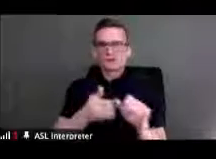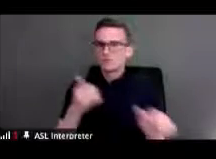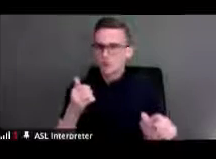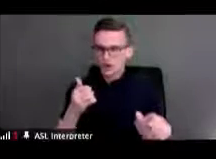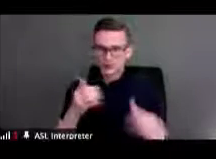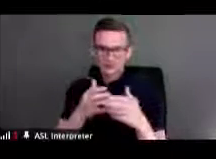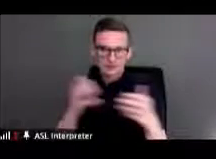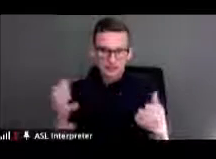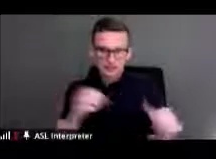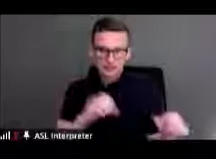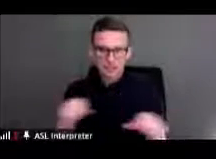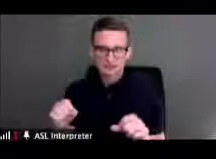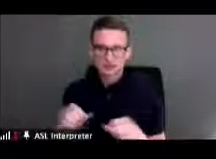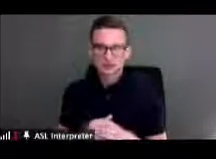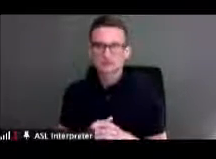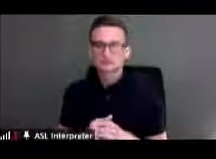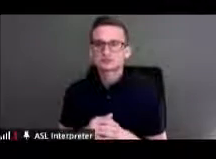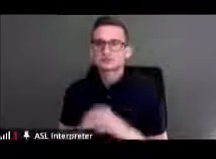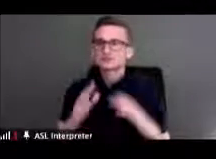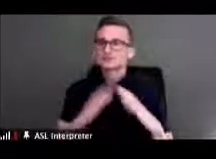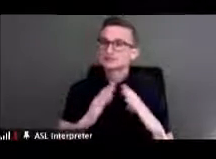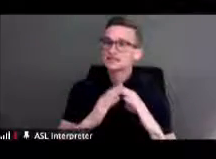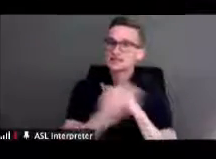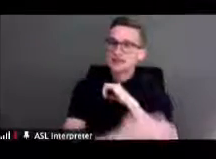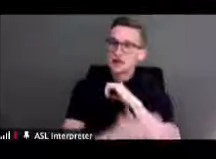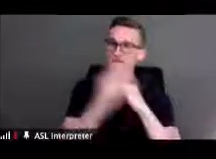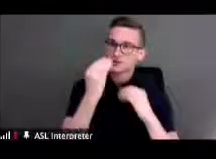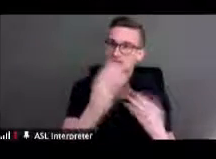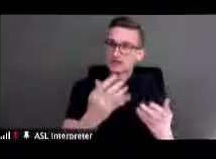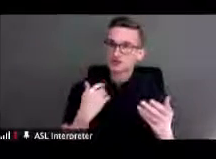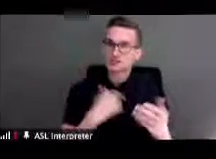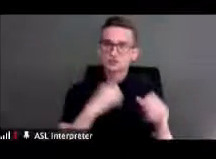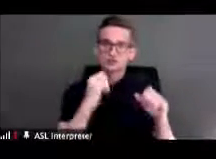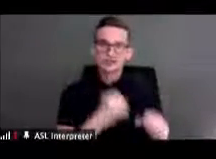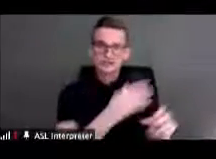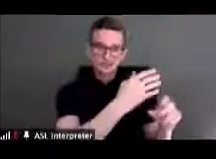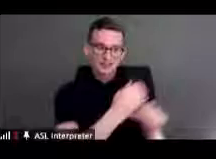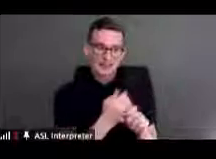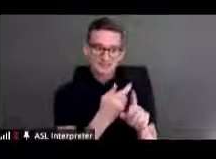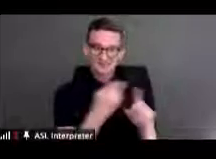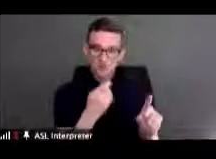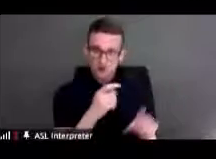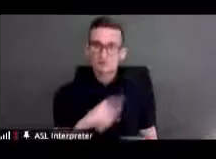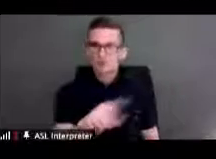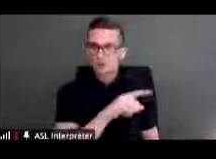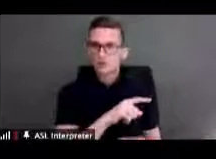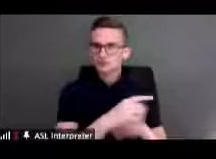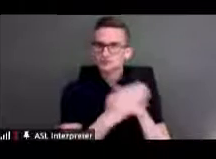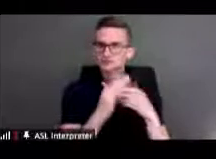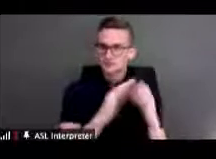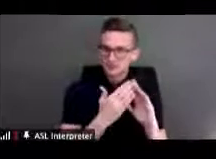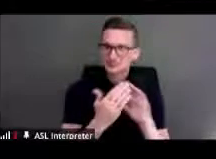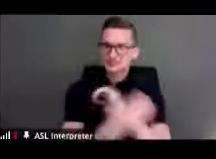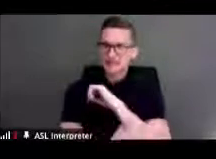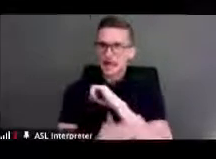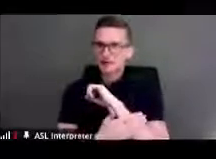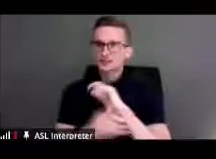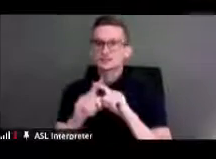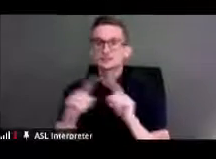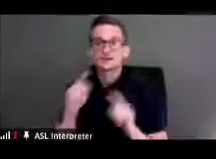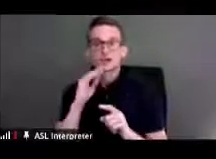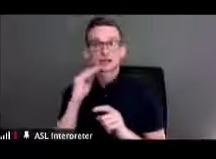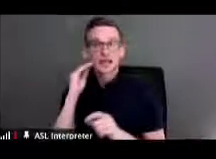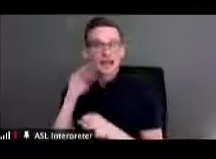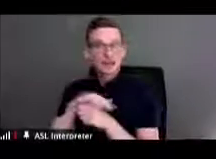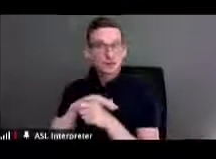We can obtain city and county information from those jurisdictions, but we need the neighborhood and communities